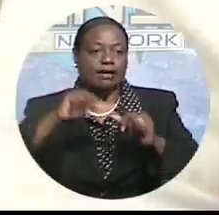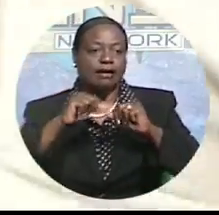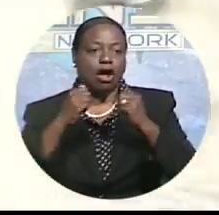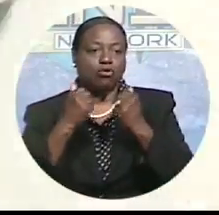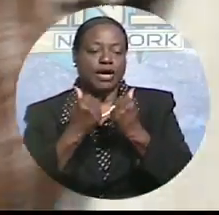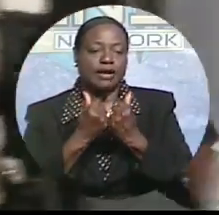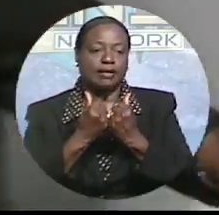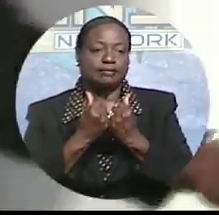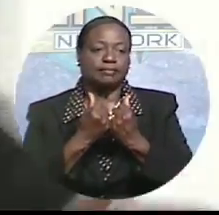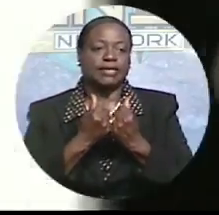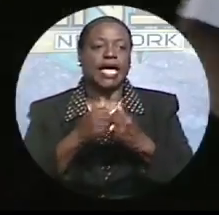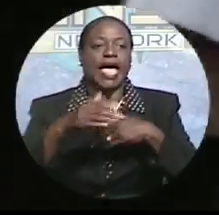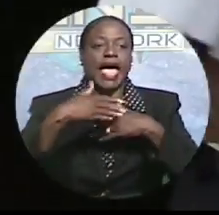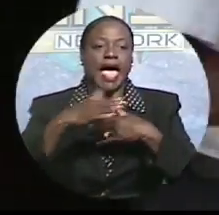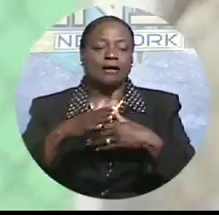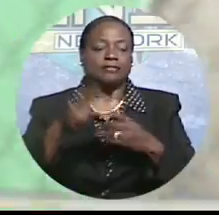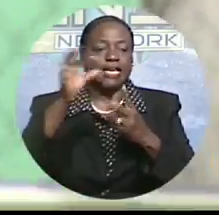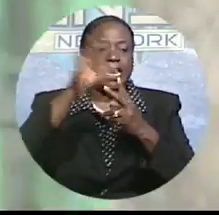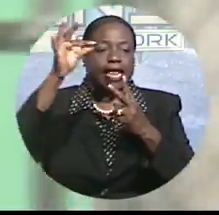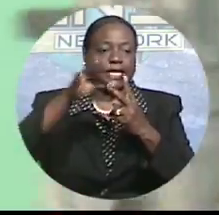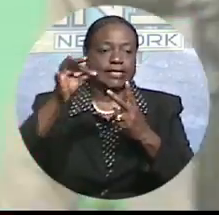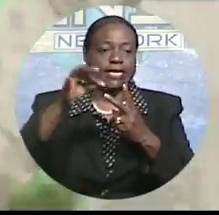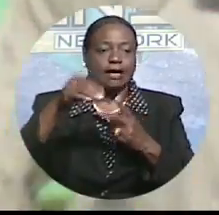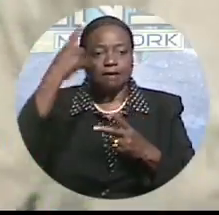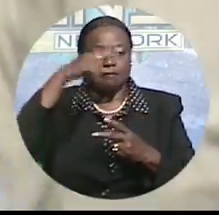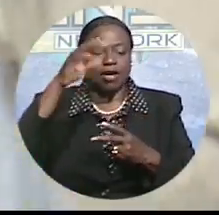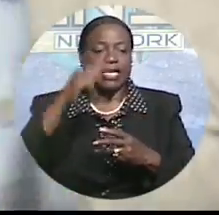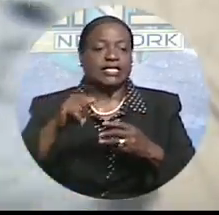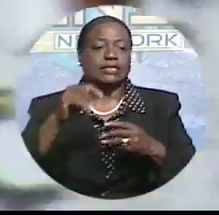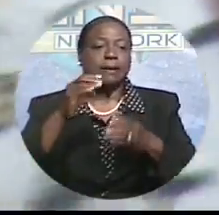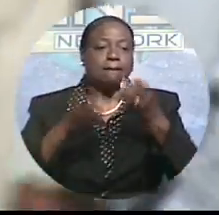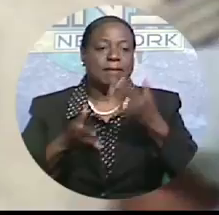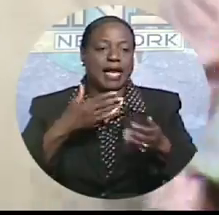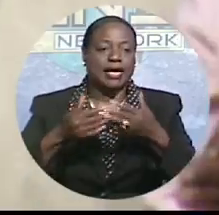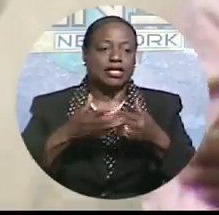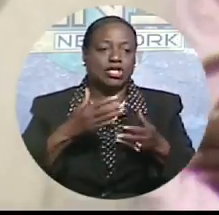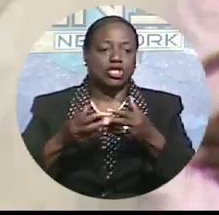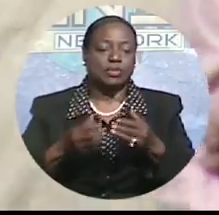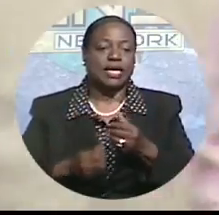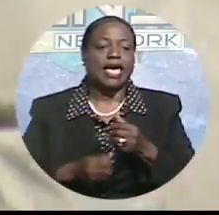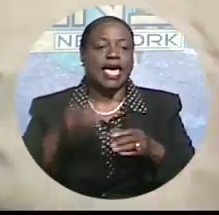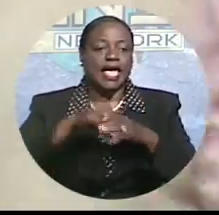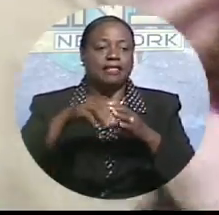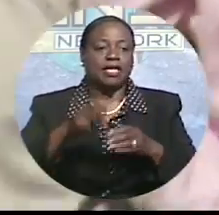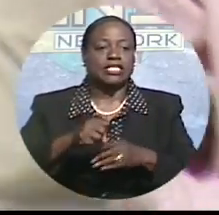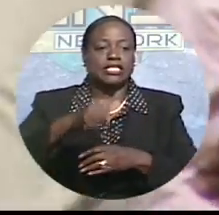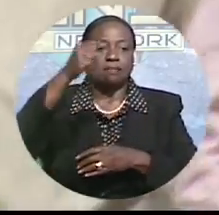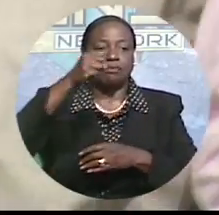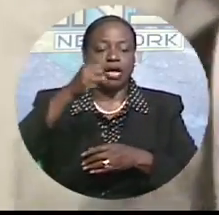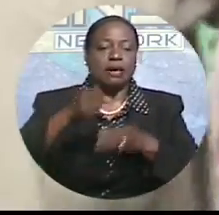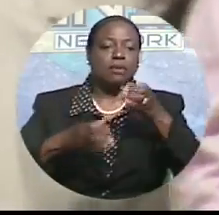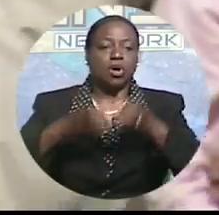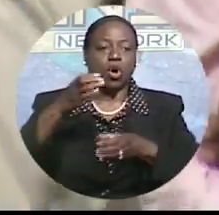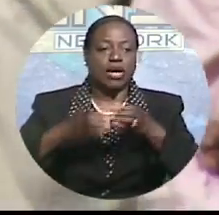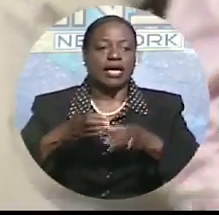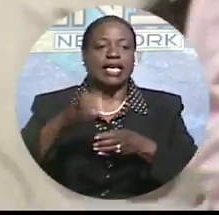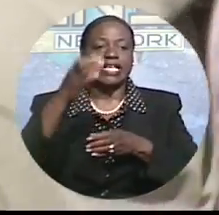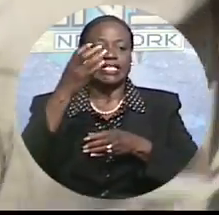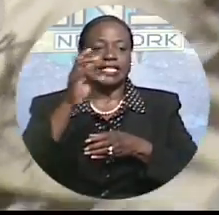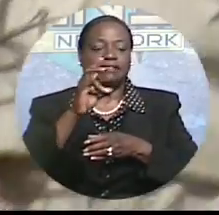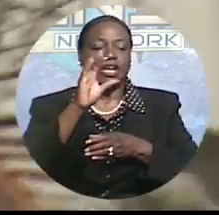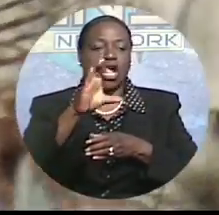After electing for his matter to be tried in the Supreme Court, the judge granted Moncur $7,500 bail with